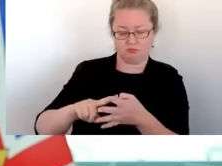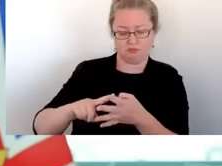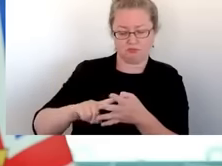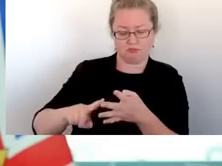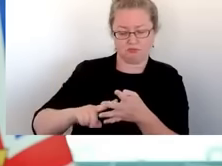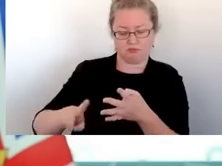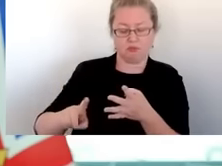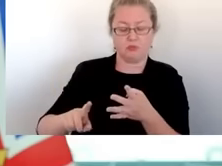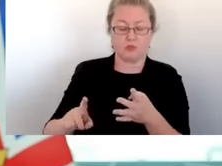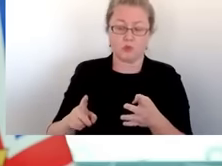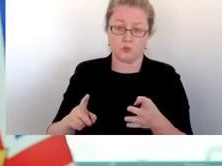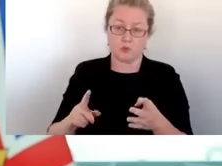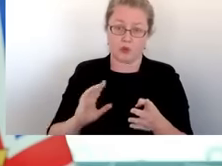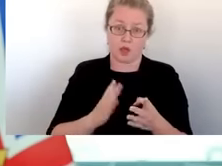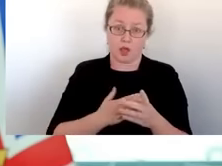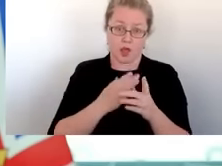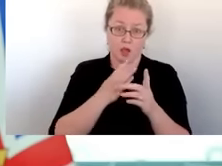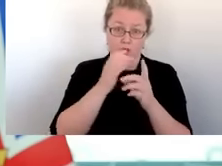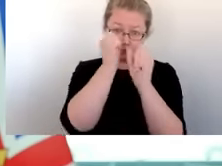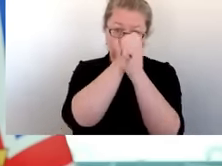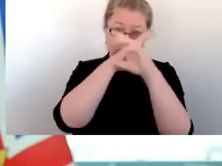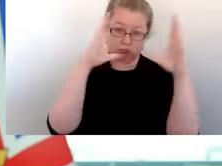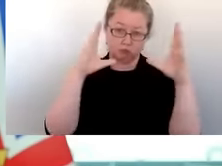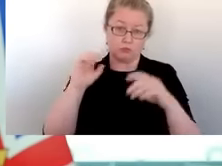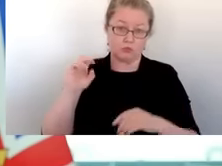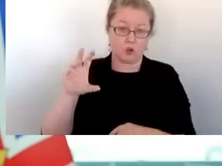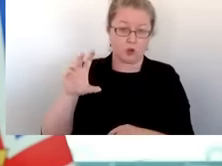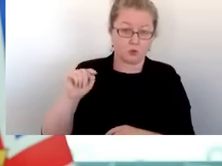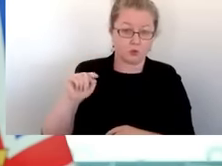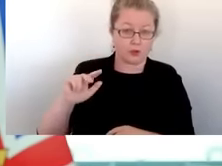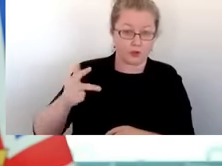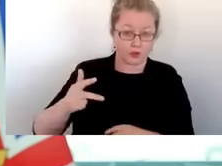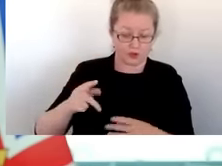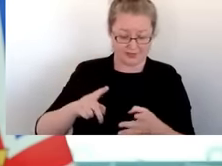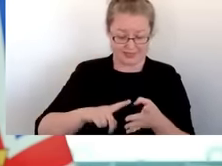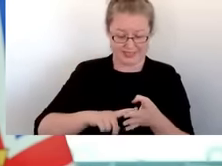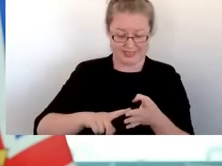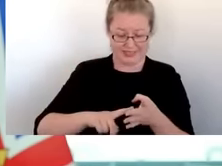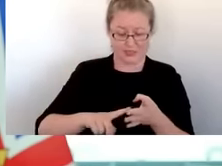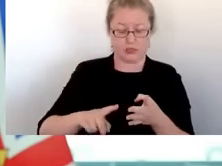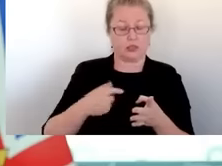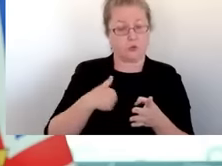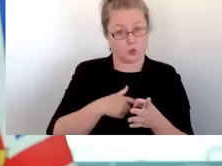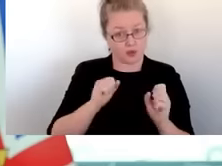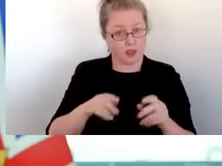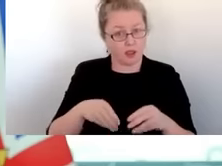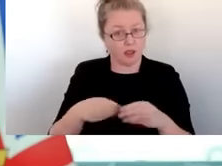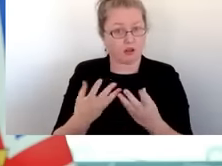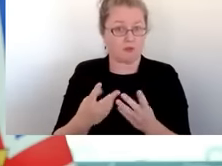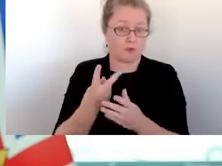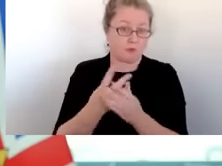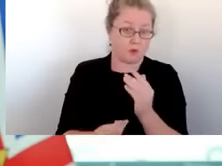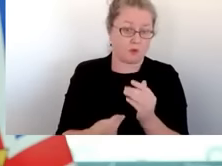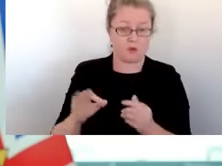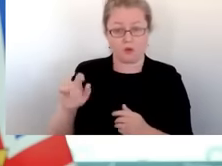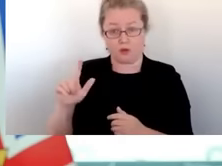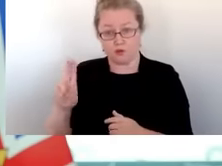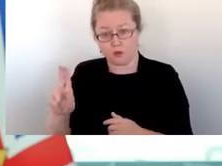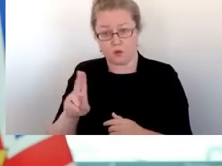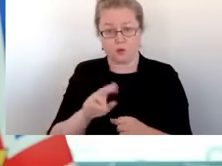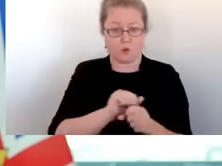basically modeled and planned that starting probably the week of the 3rd, that we will be able to offer both COVID and influenza when you go to get